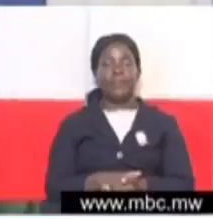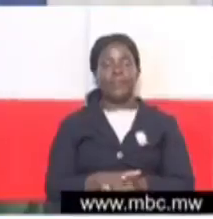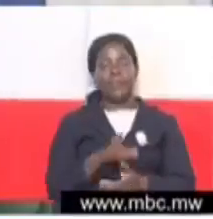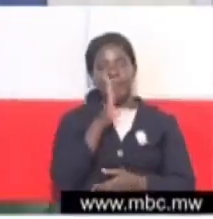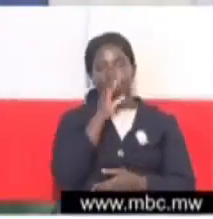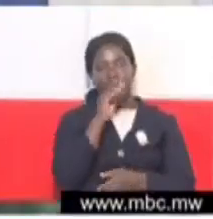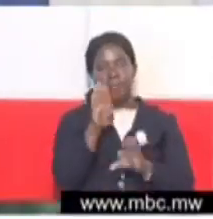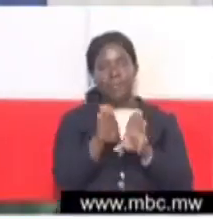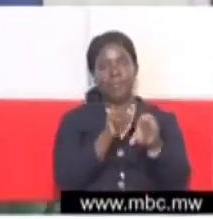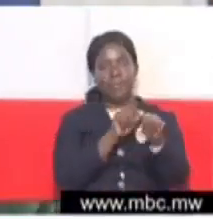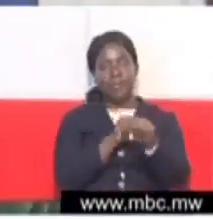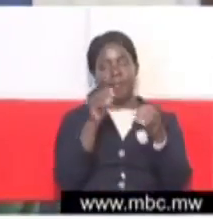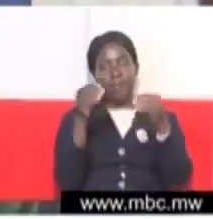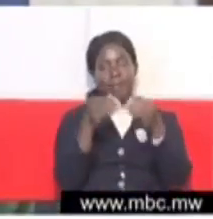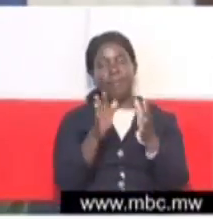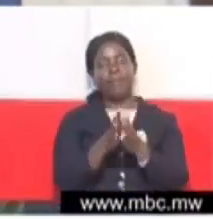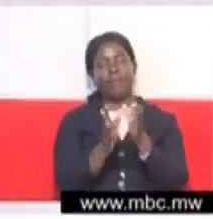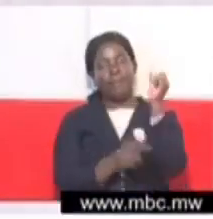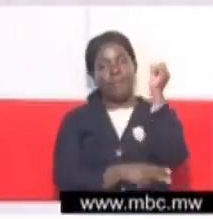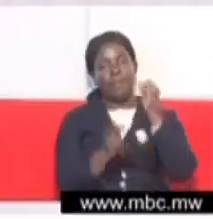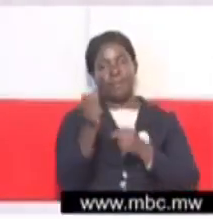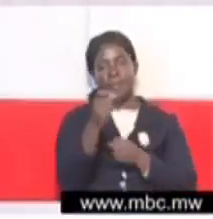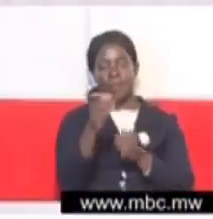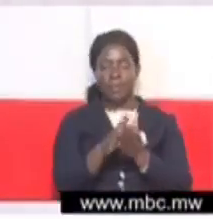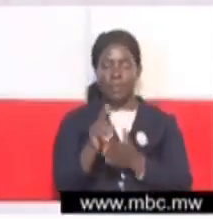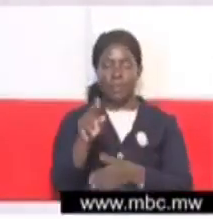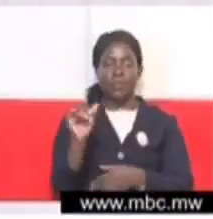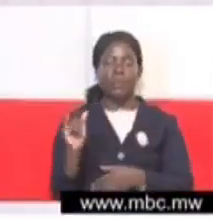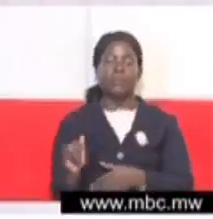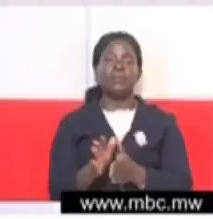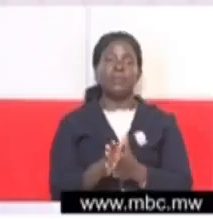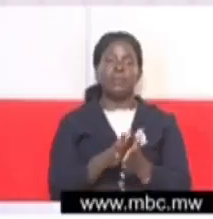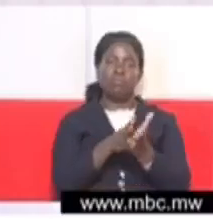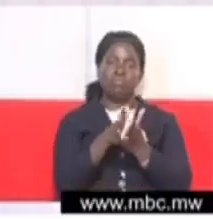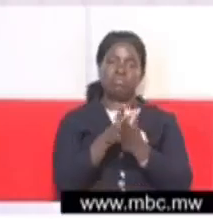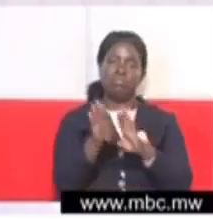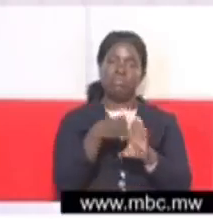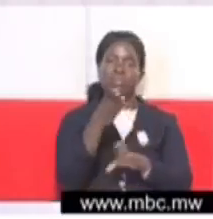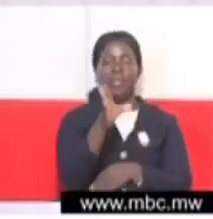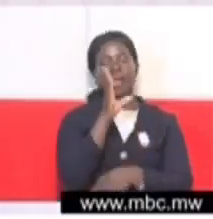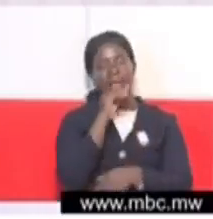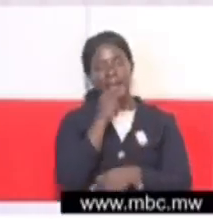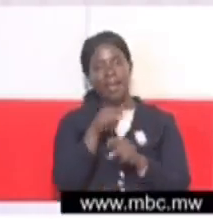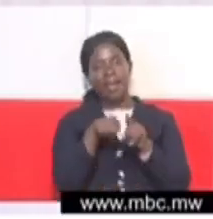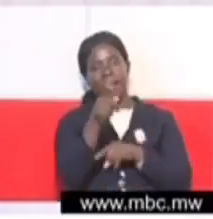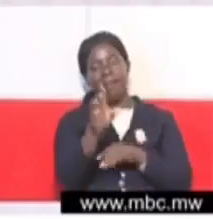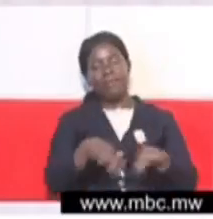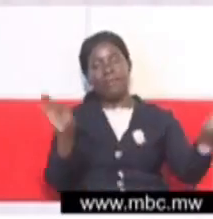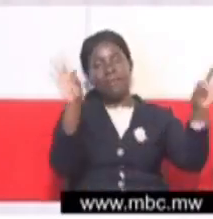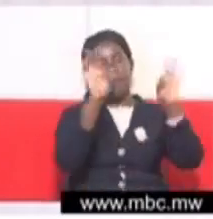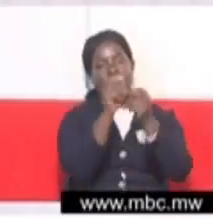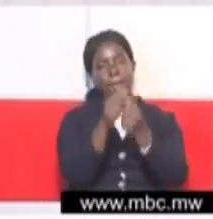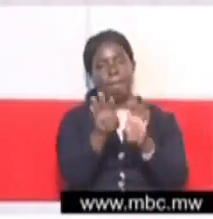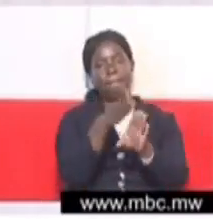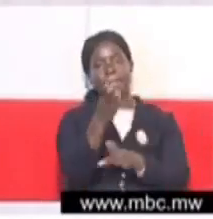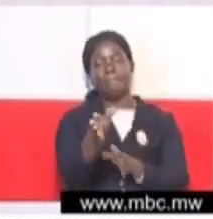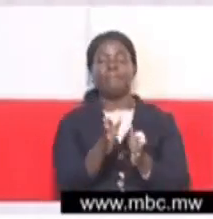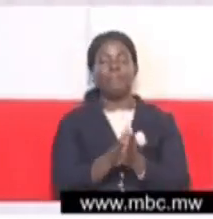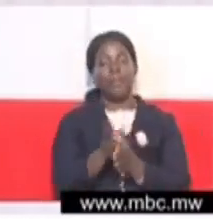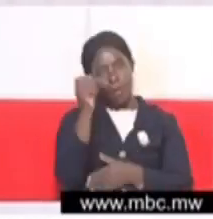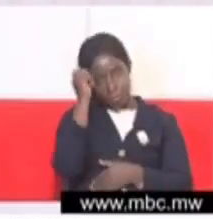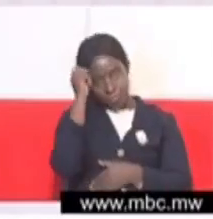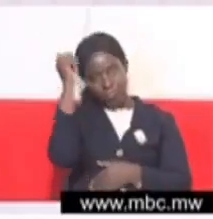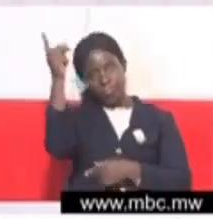Speaking during the ceremony, Vice President Dr. Michael Usi described Right Reverend Kaulanda as a model of excellence, reservoir of wisdom, and a